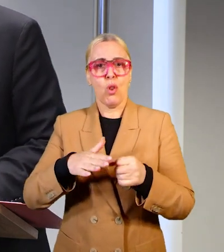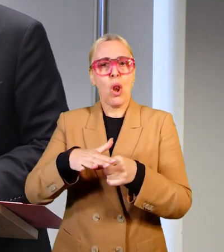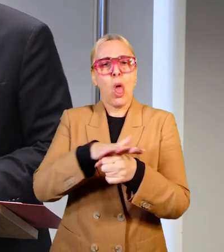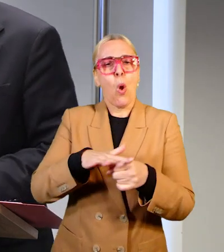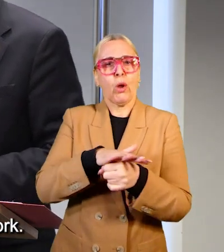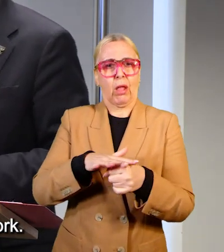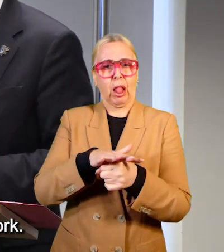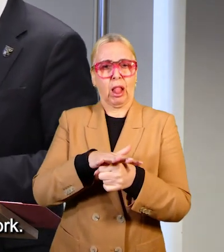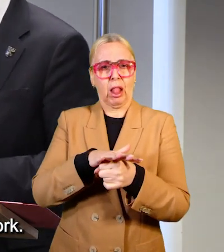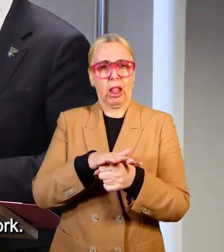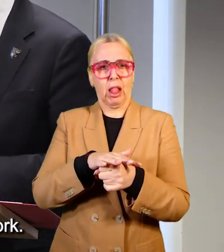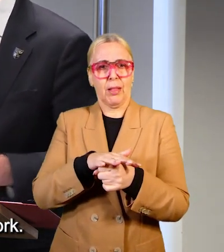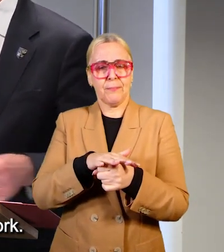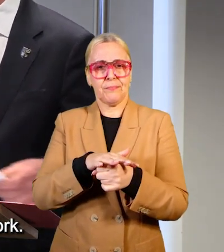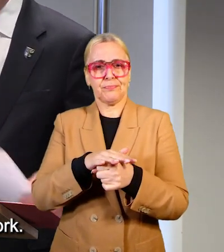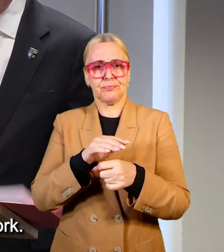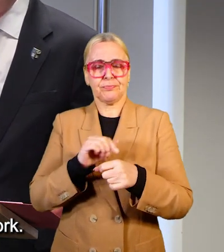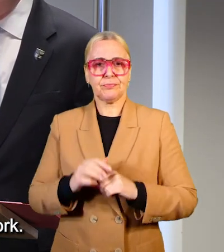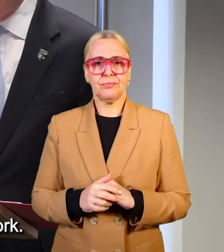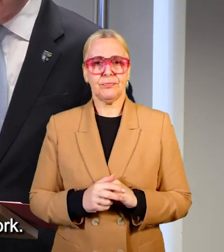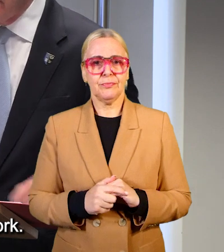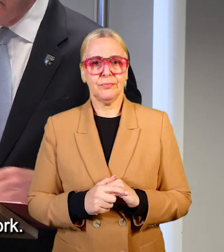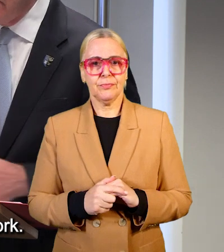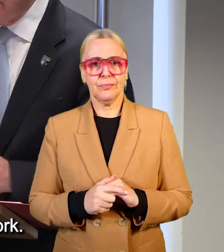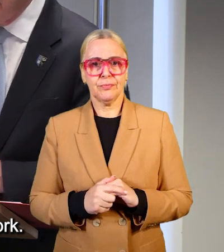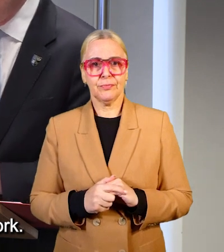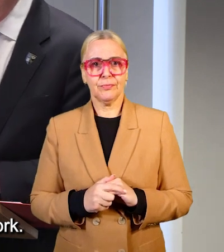of times, will allow us to continue that good work.